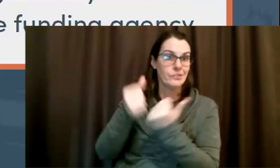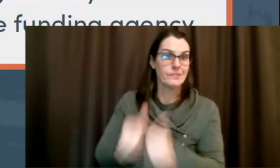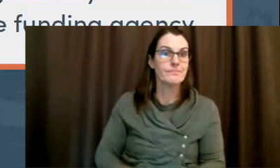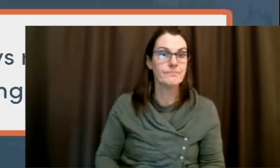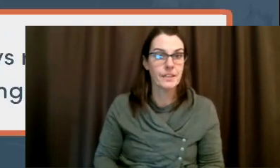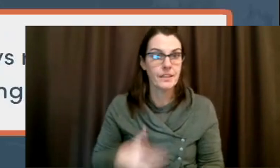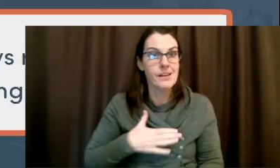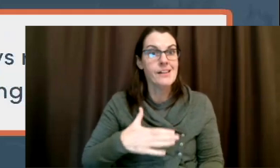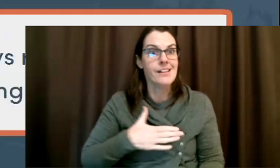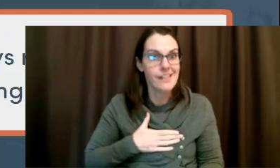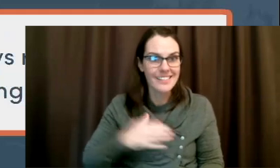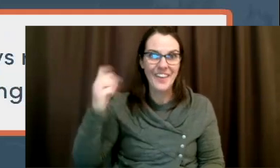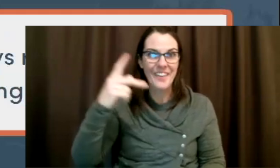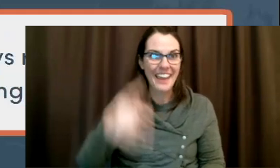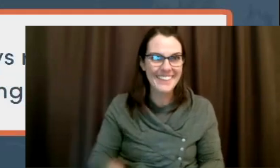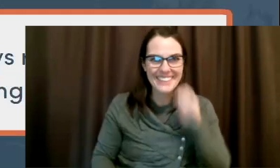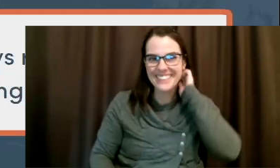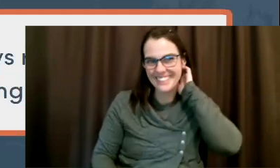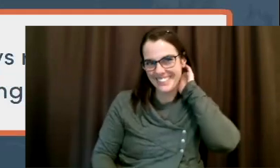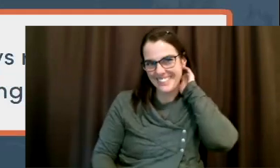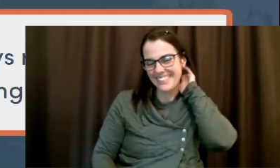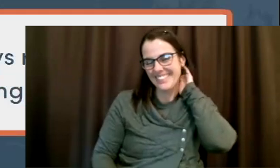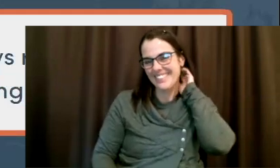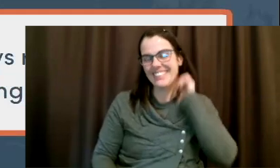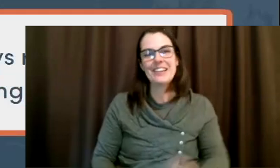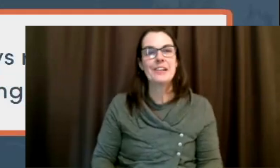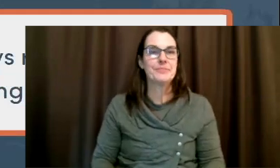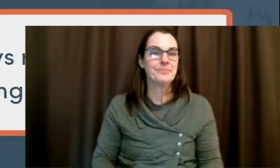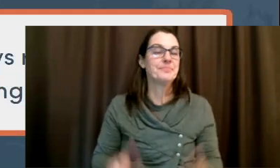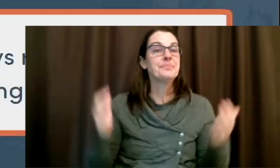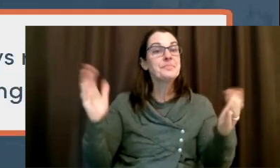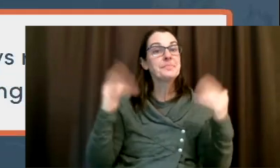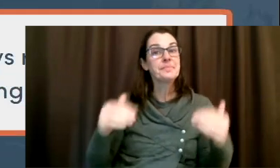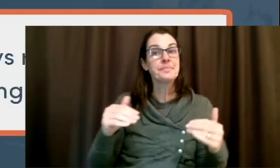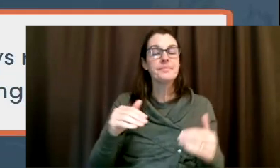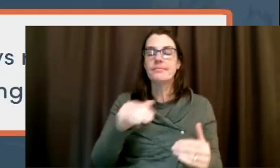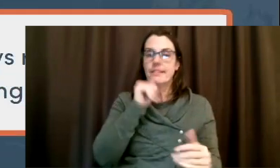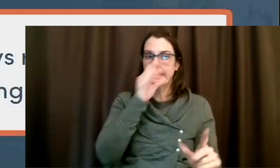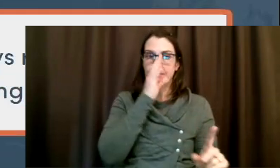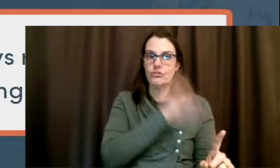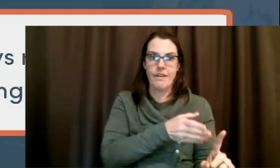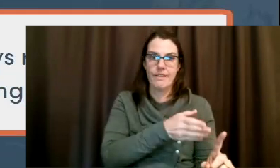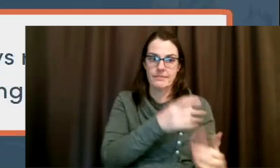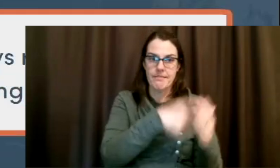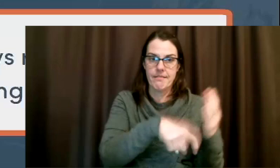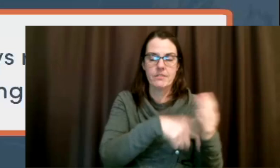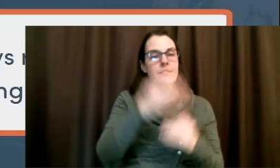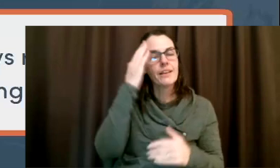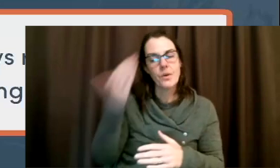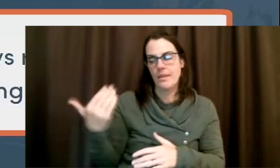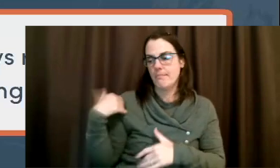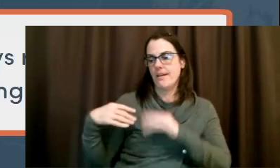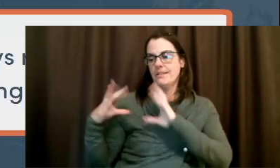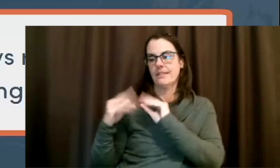Okay, let's see. Moving on to indirect costs. So I know in the last session, we briefly